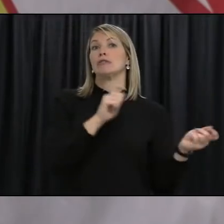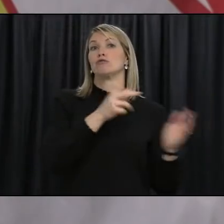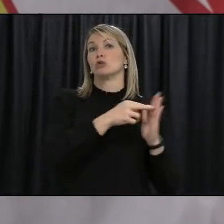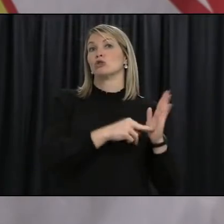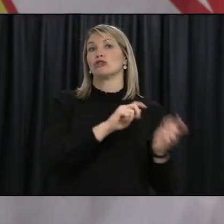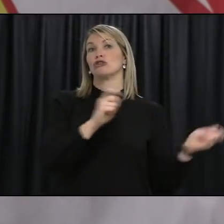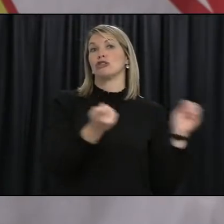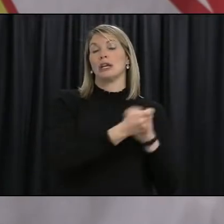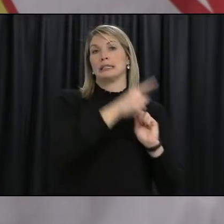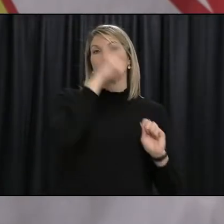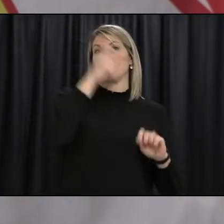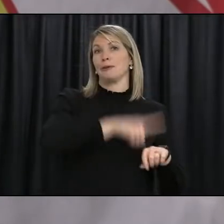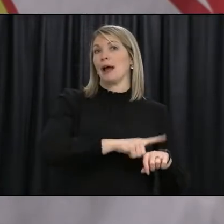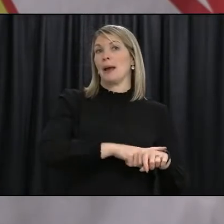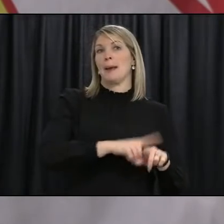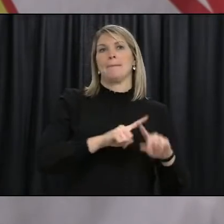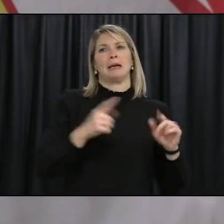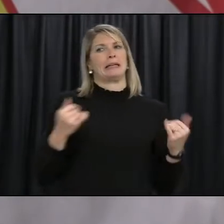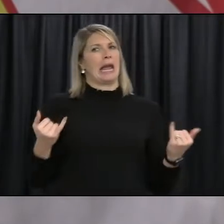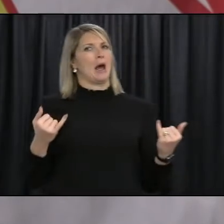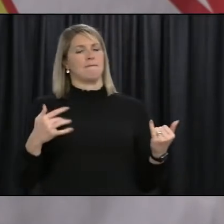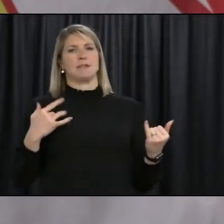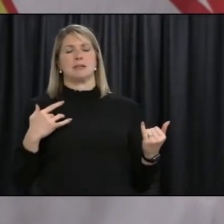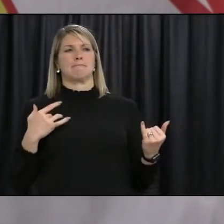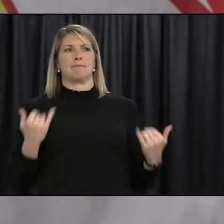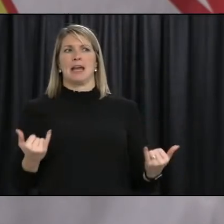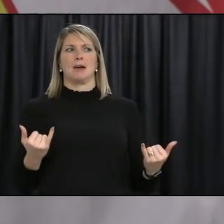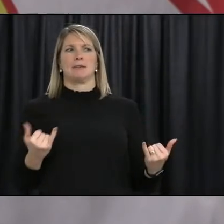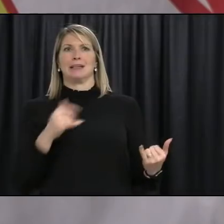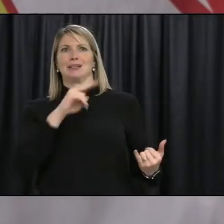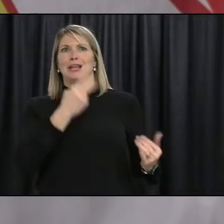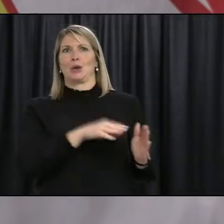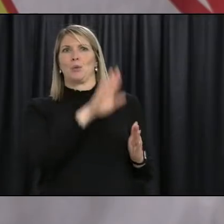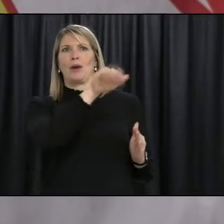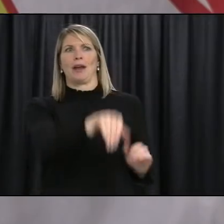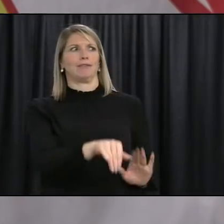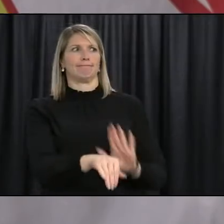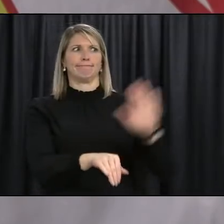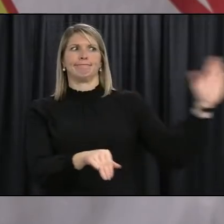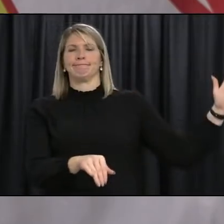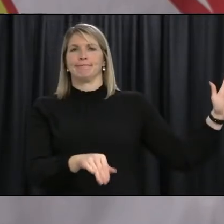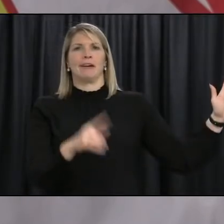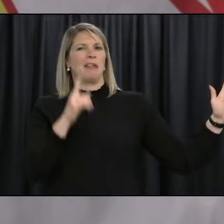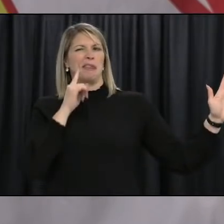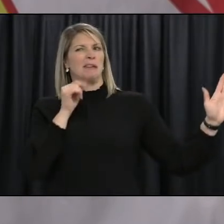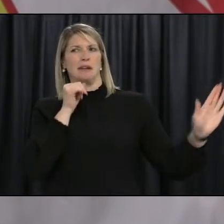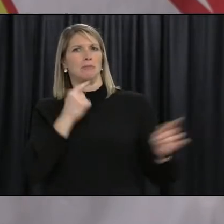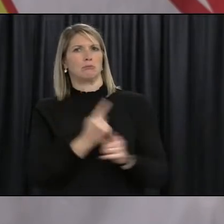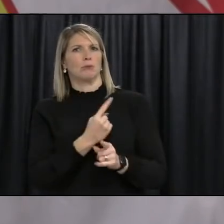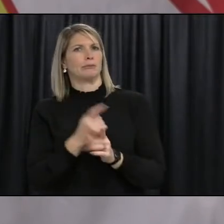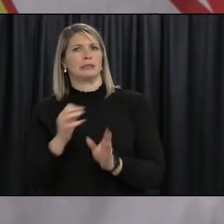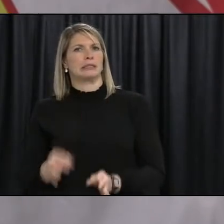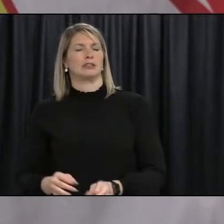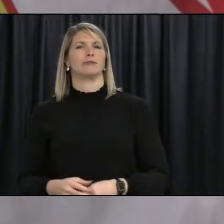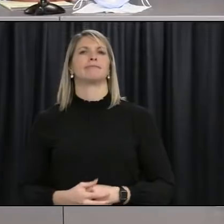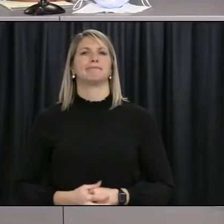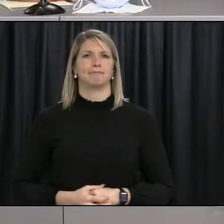we reconsider at some point down the road, but at this point we didn't feel that it was the appropriate thing to do.